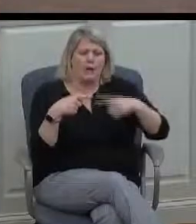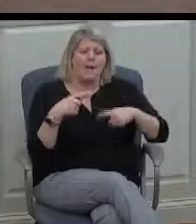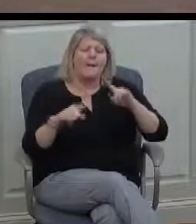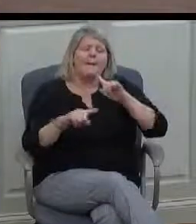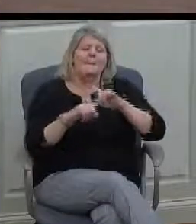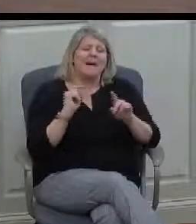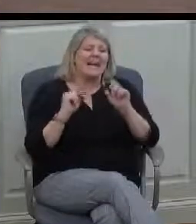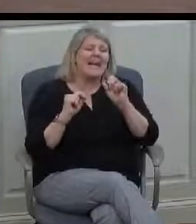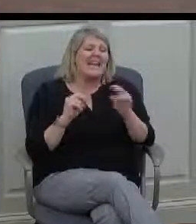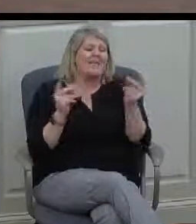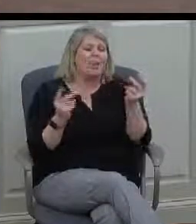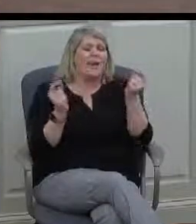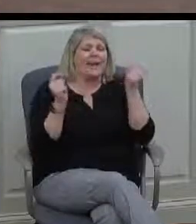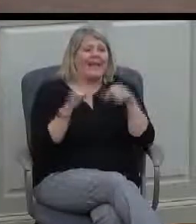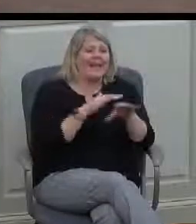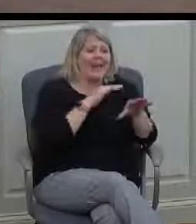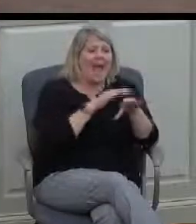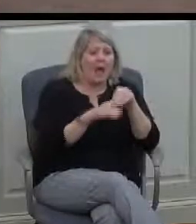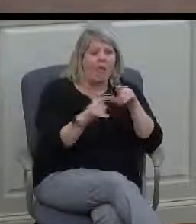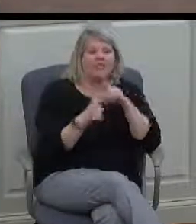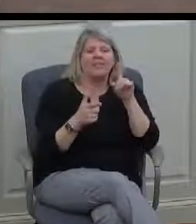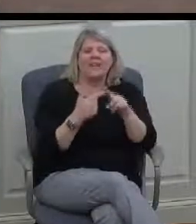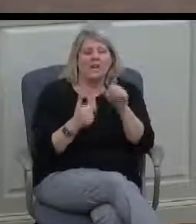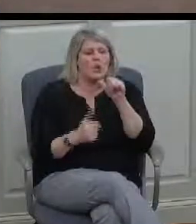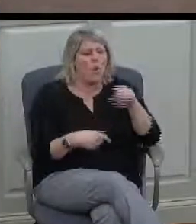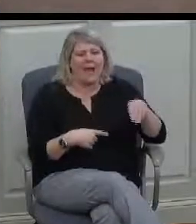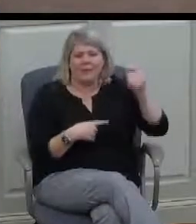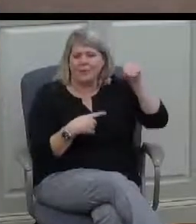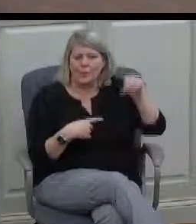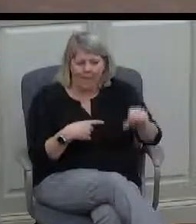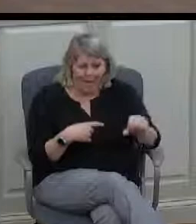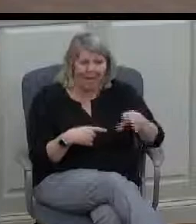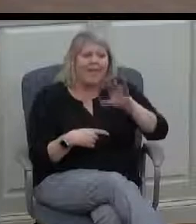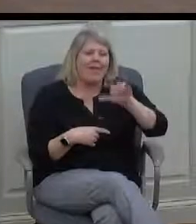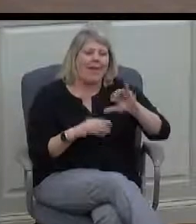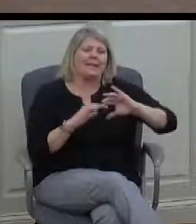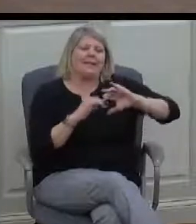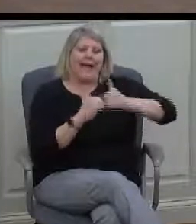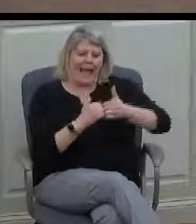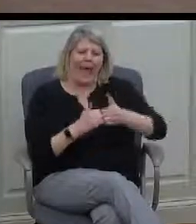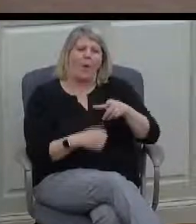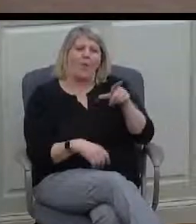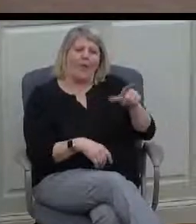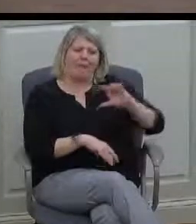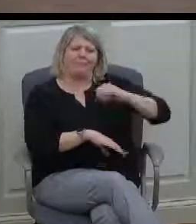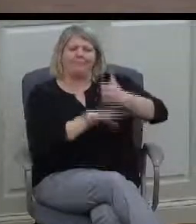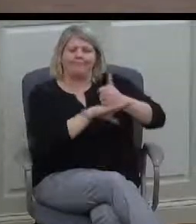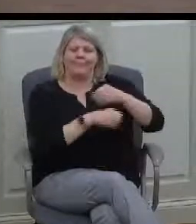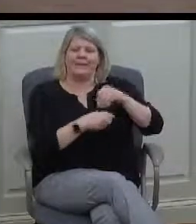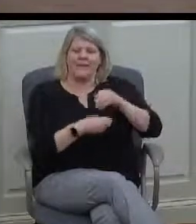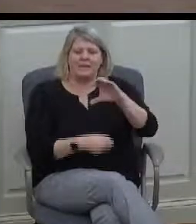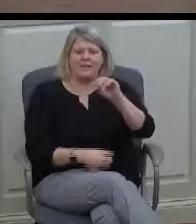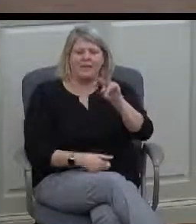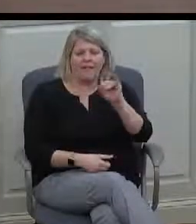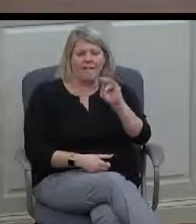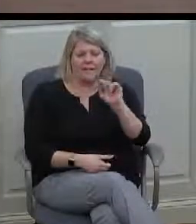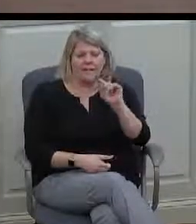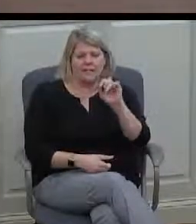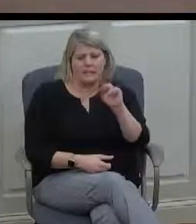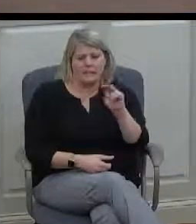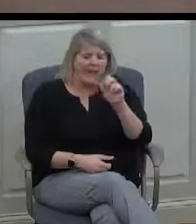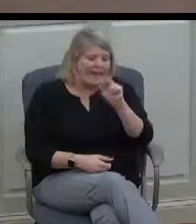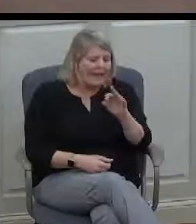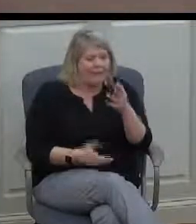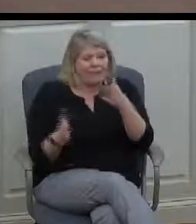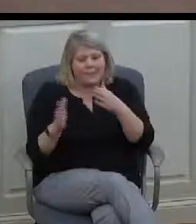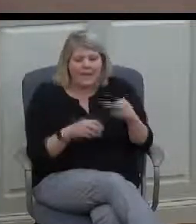if you just got to run in and grab something, that's how they have dealt with it. If you've got just I'm going to drop